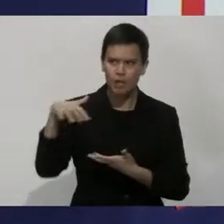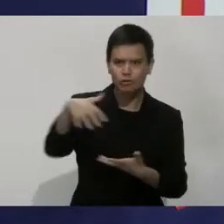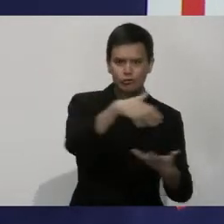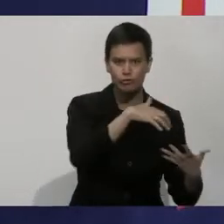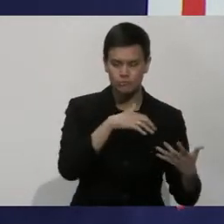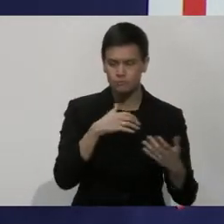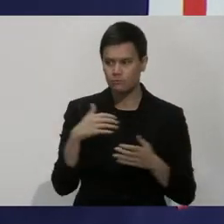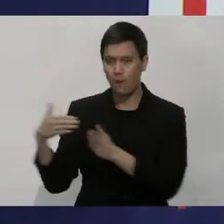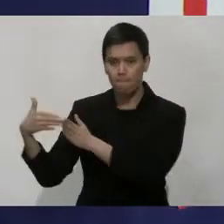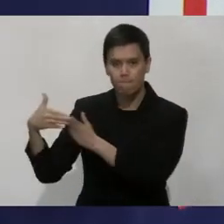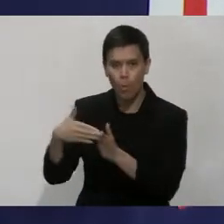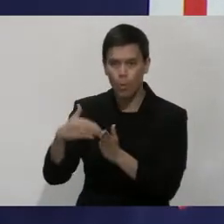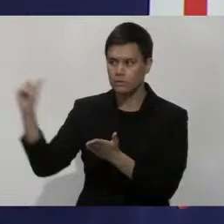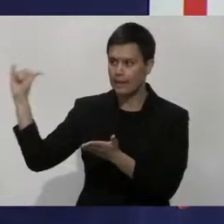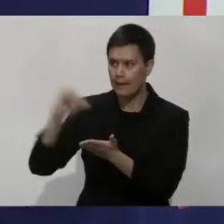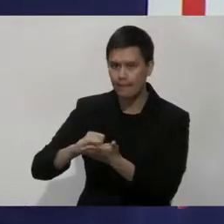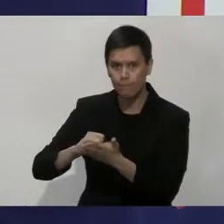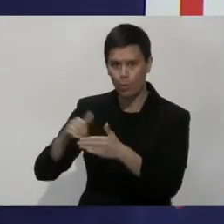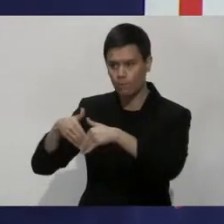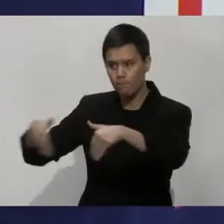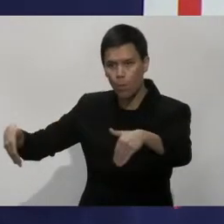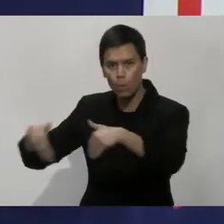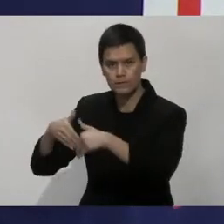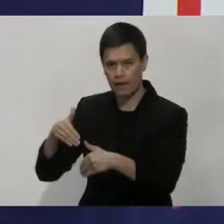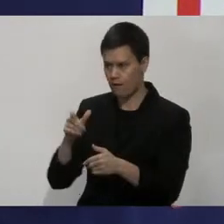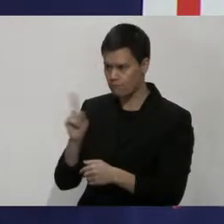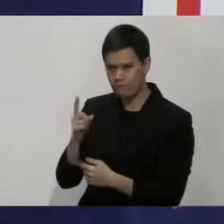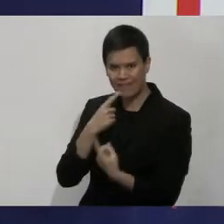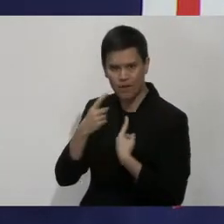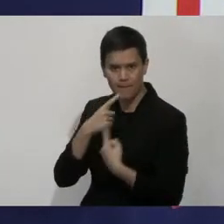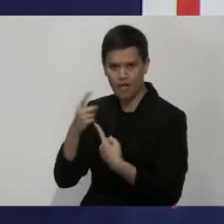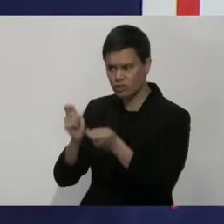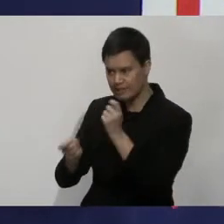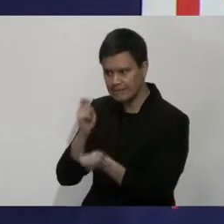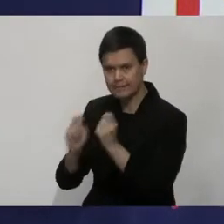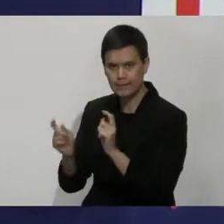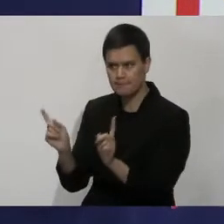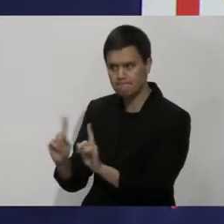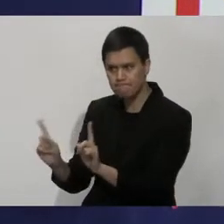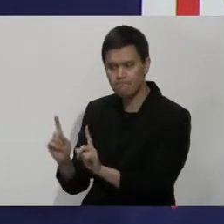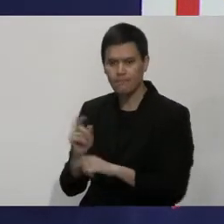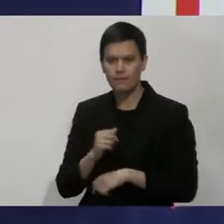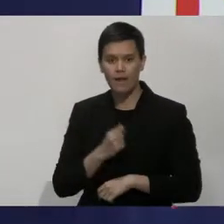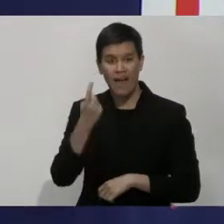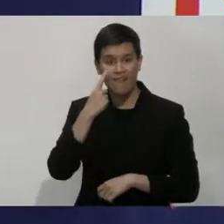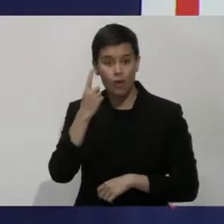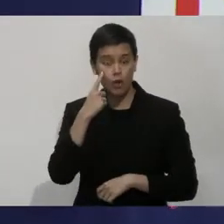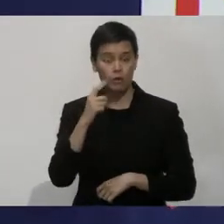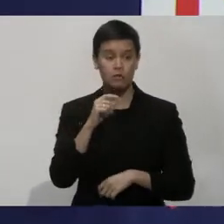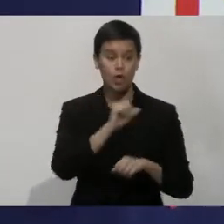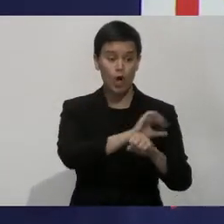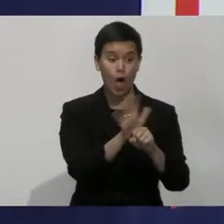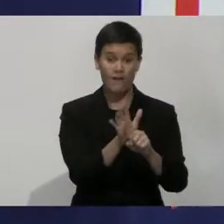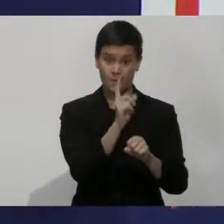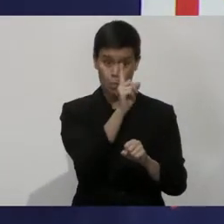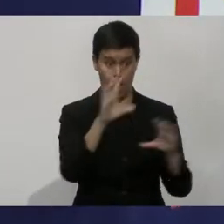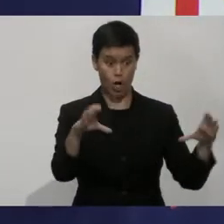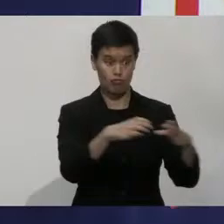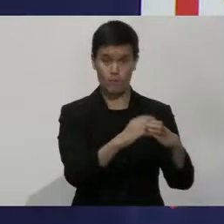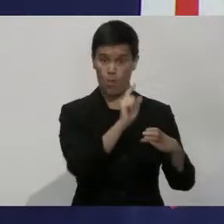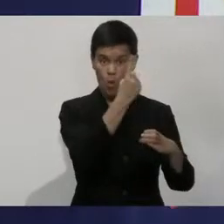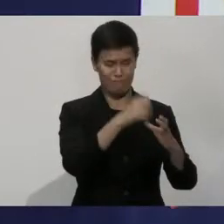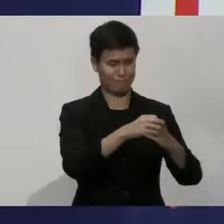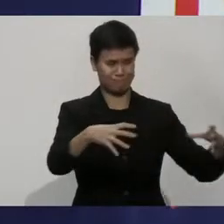around managed isolation. We'd be looking at any cases that aren't connected, and we've identified obviously one so